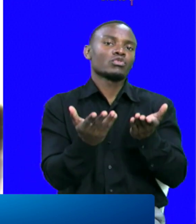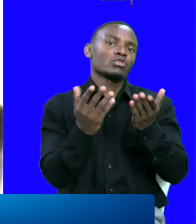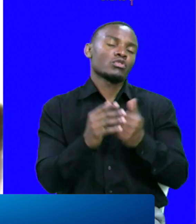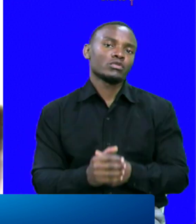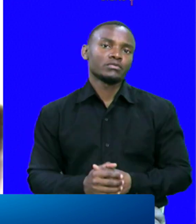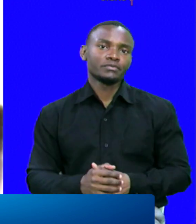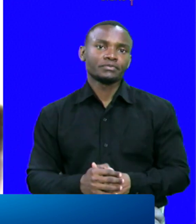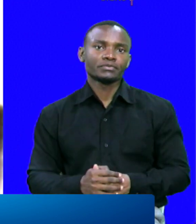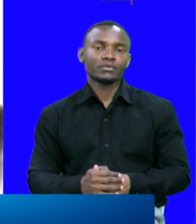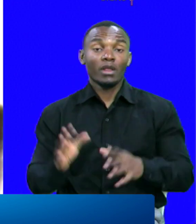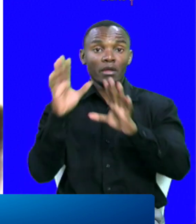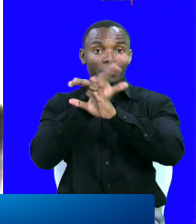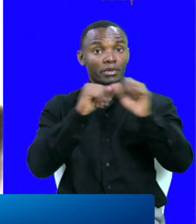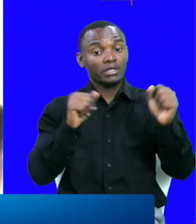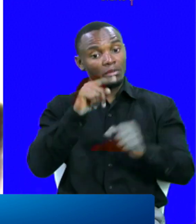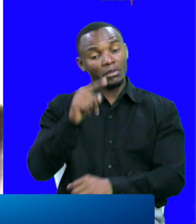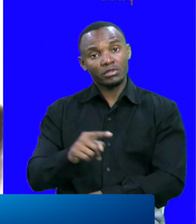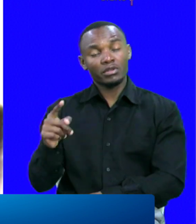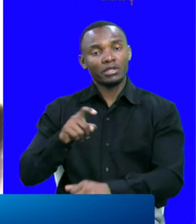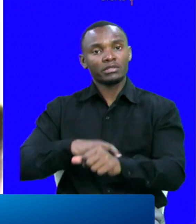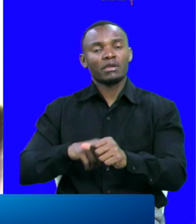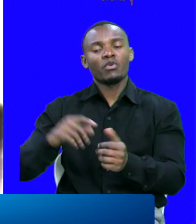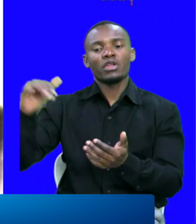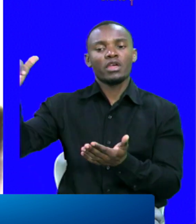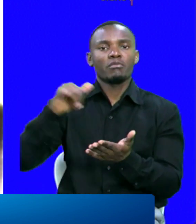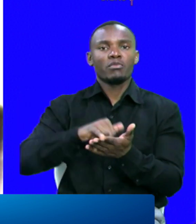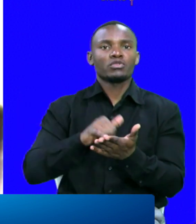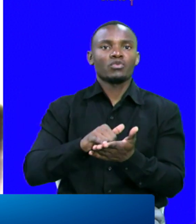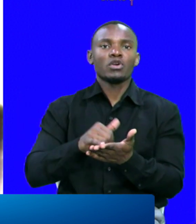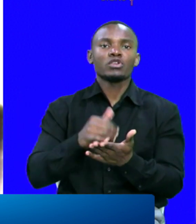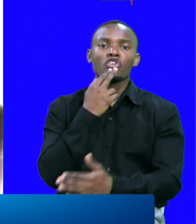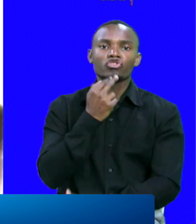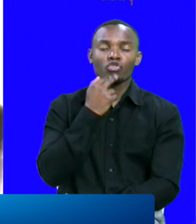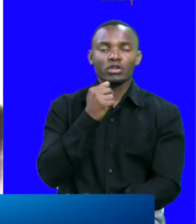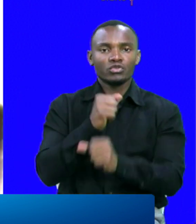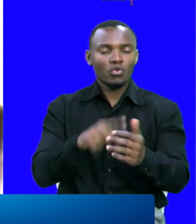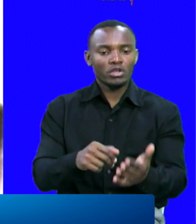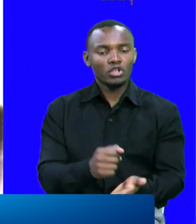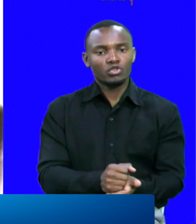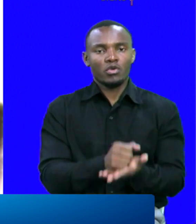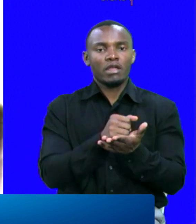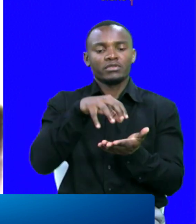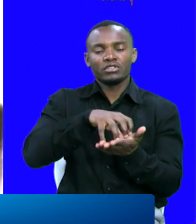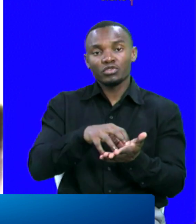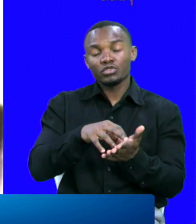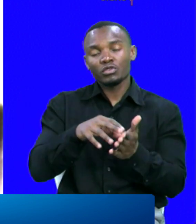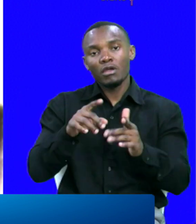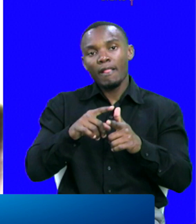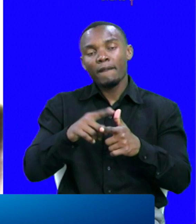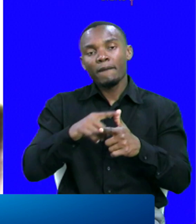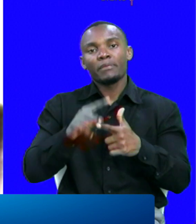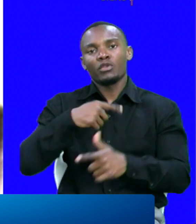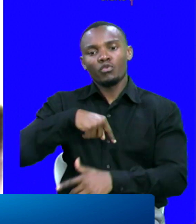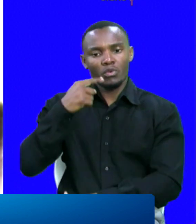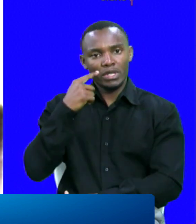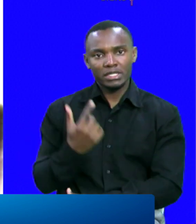of individuals who are unscrupulous, who did not want anything to do with Mumias Sugar growing